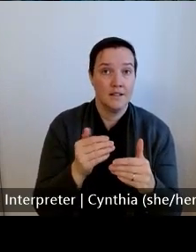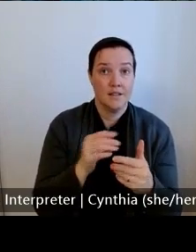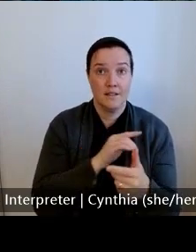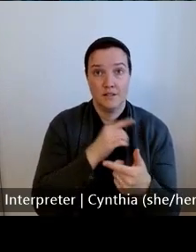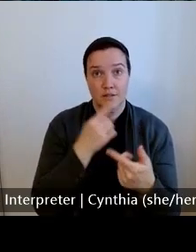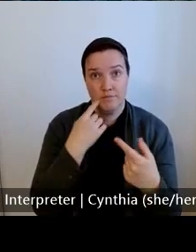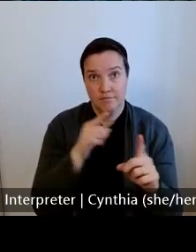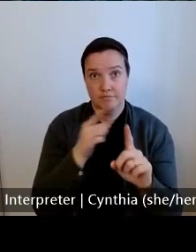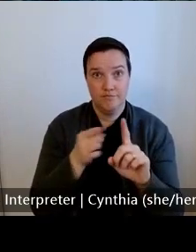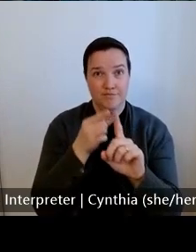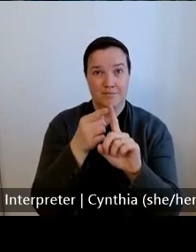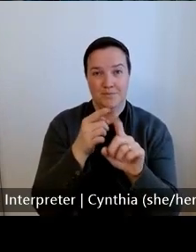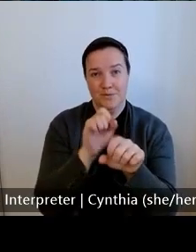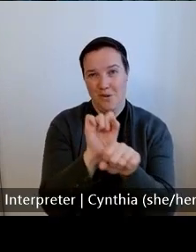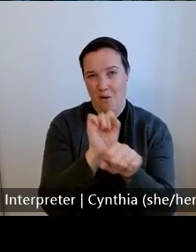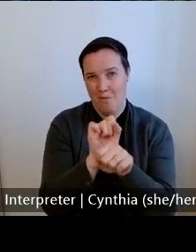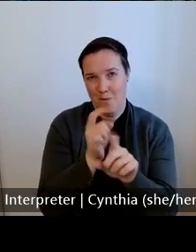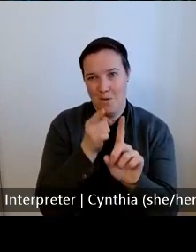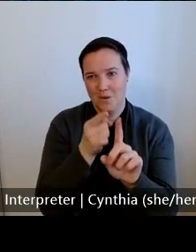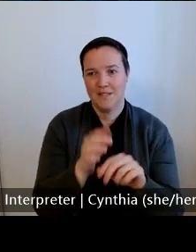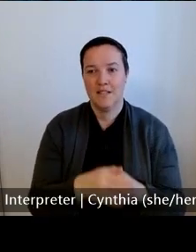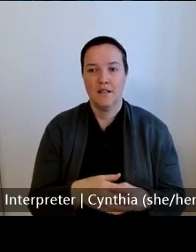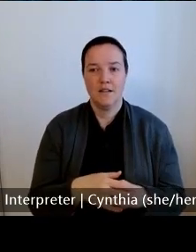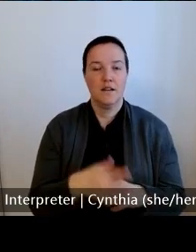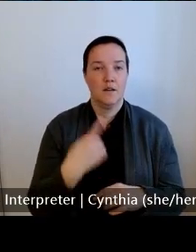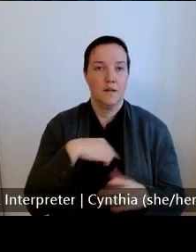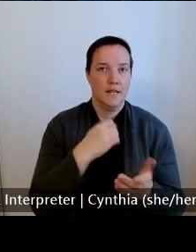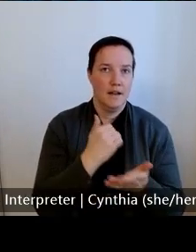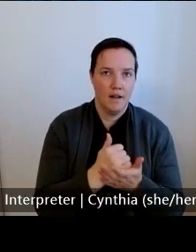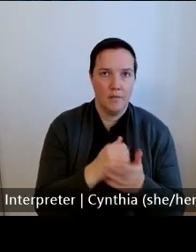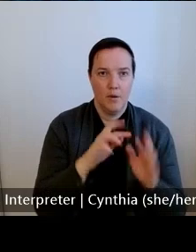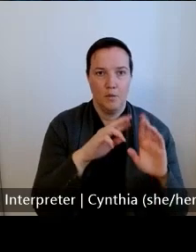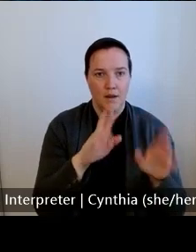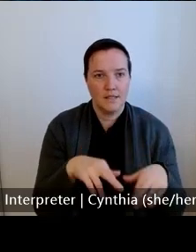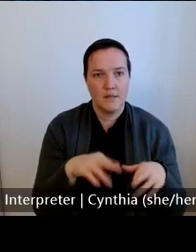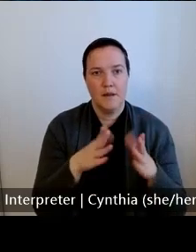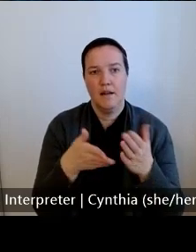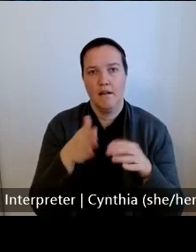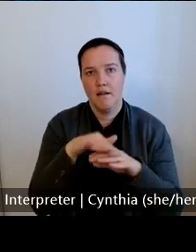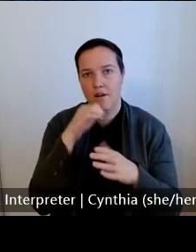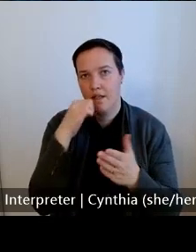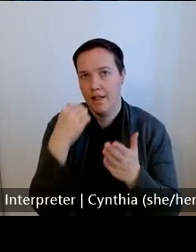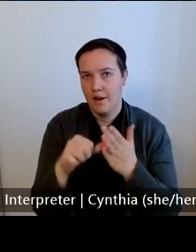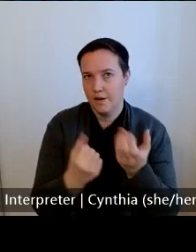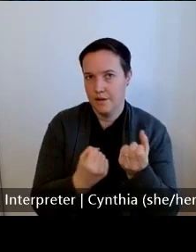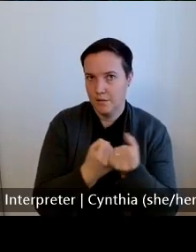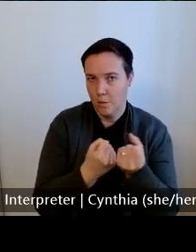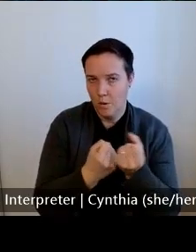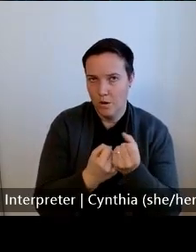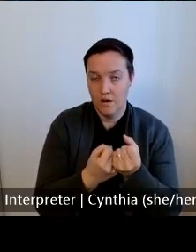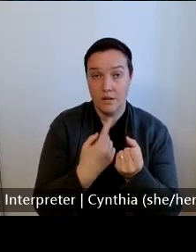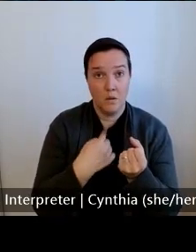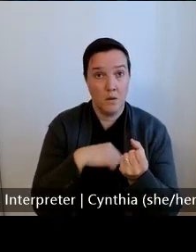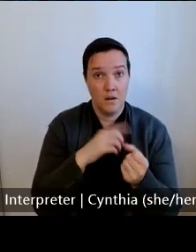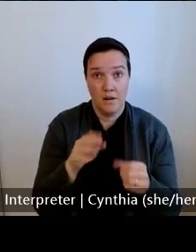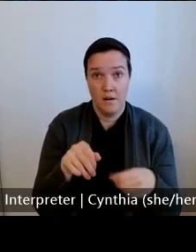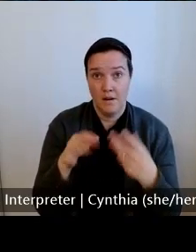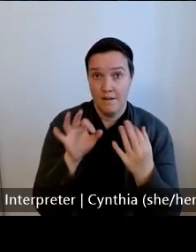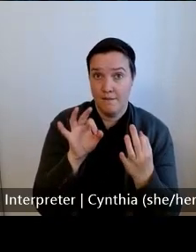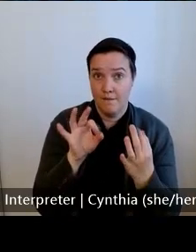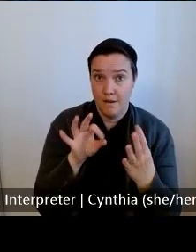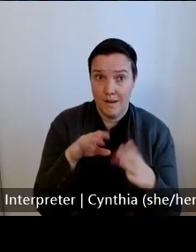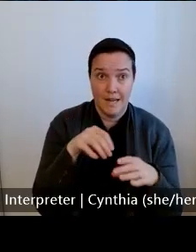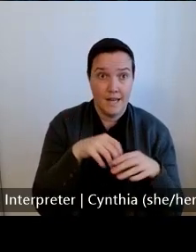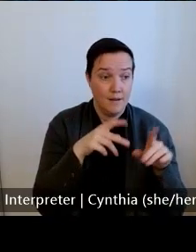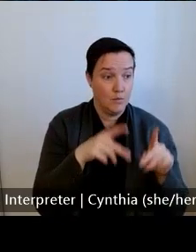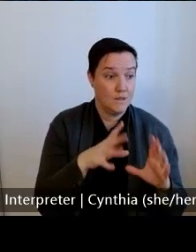goals. We also help with resumes and cover letter support. So we provide feedback, whether it's an